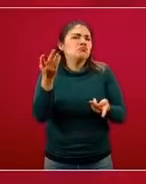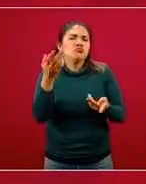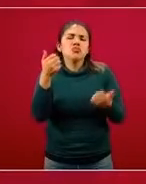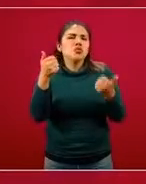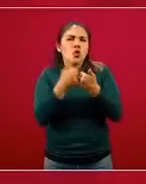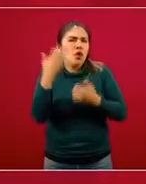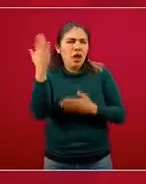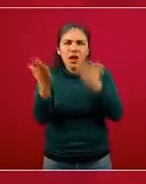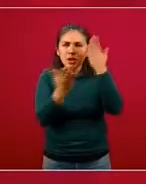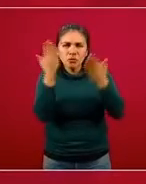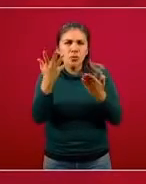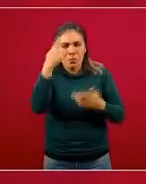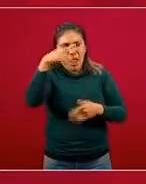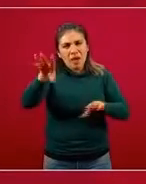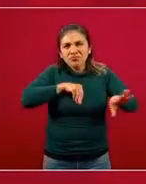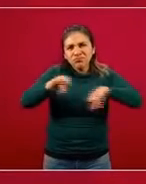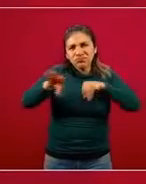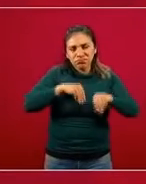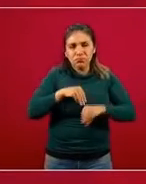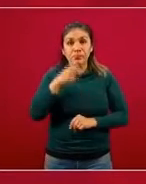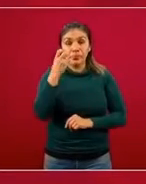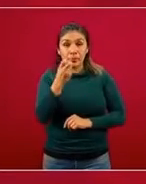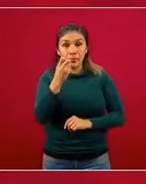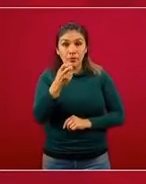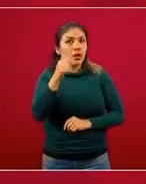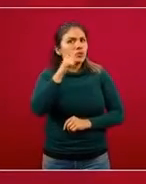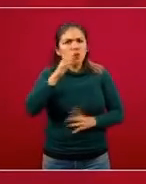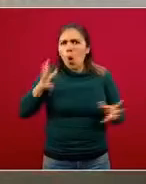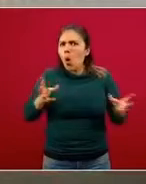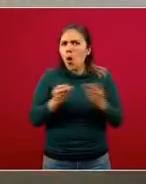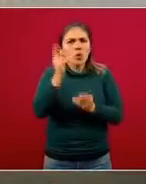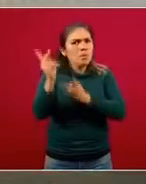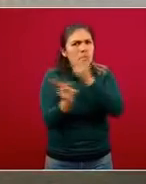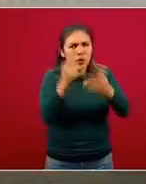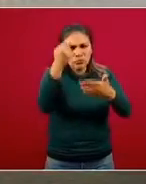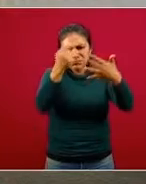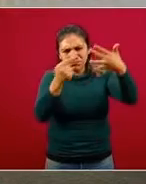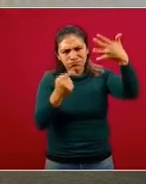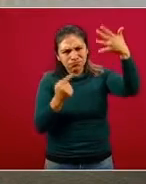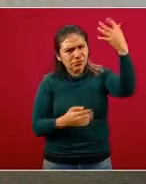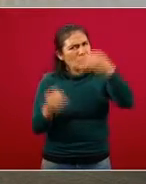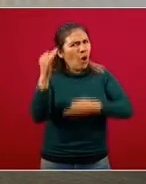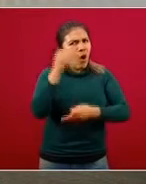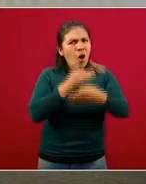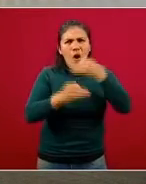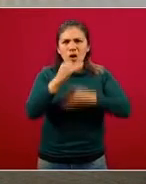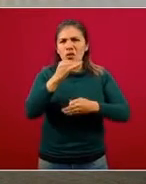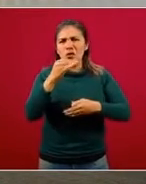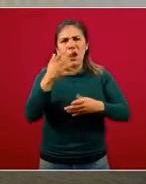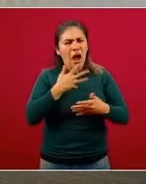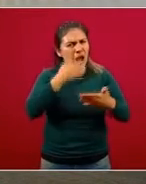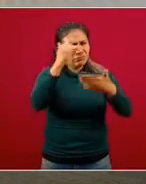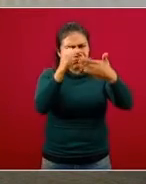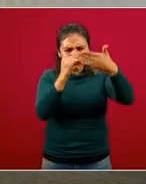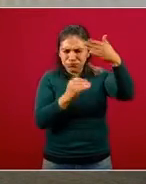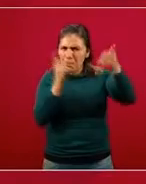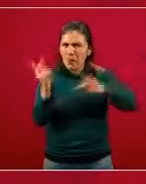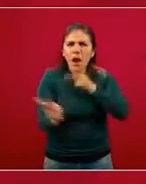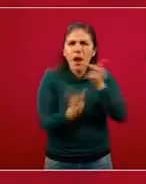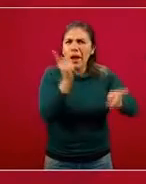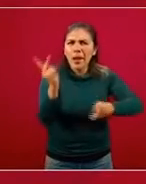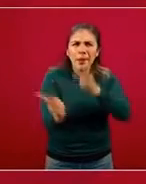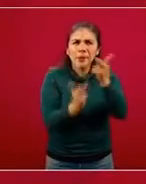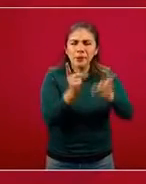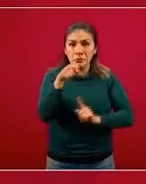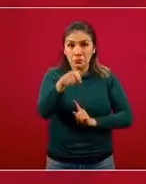There is an interview that is based on an epidemiological study, and they talk about all the risk